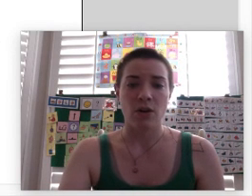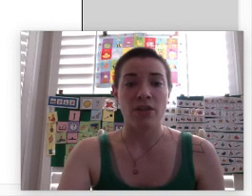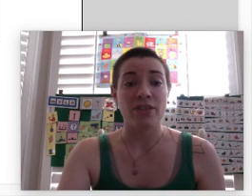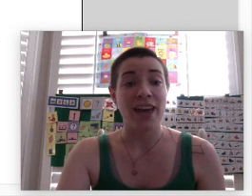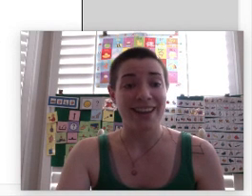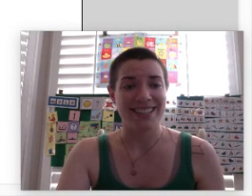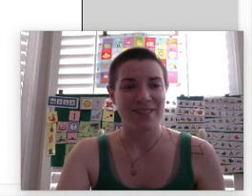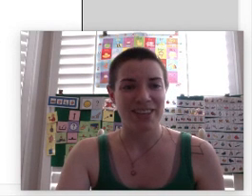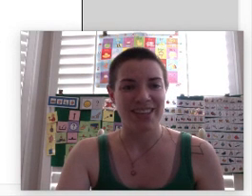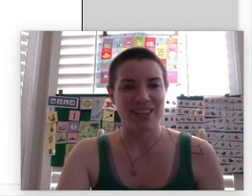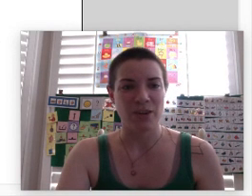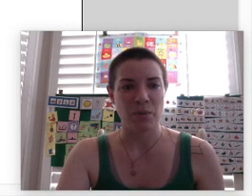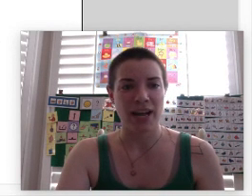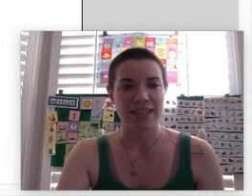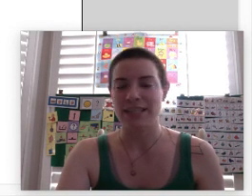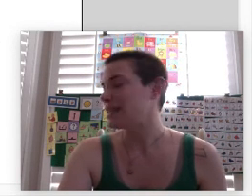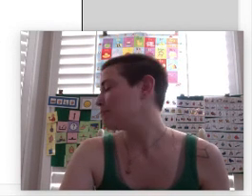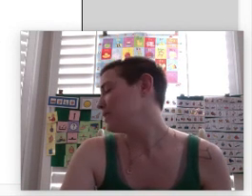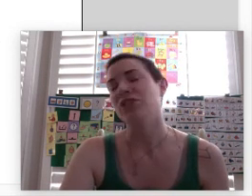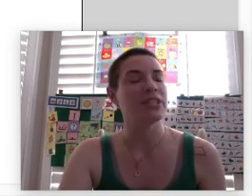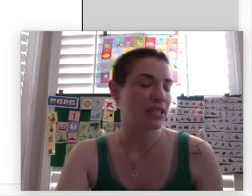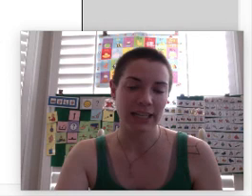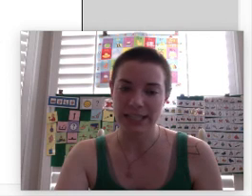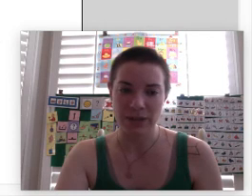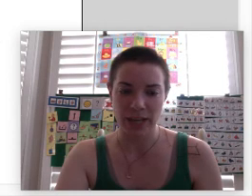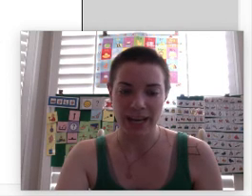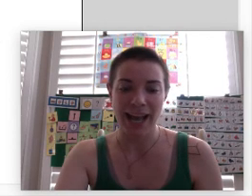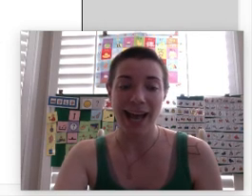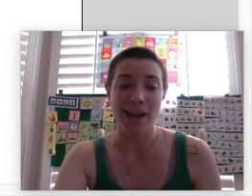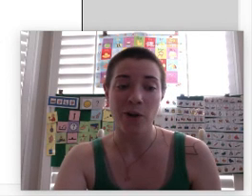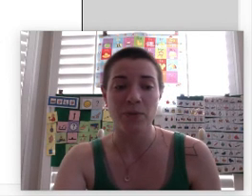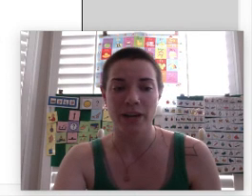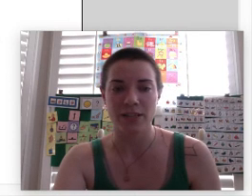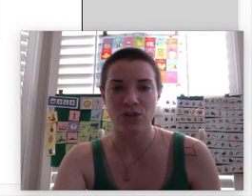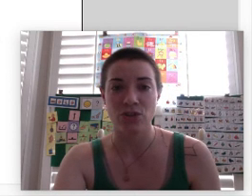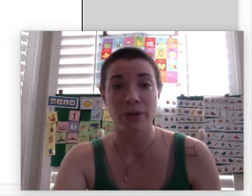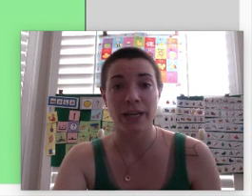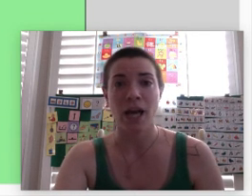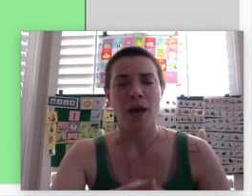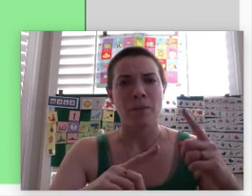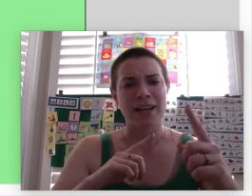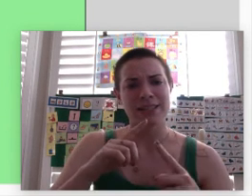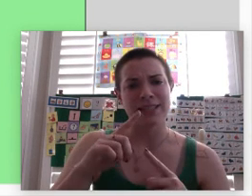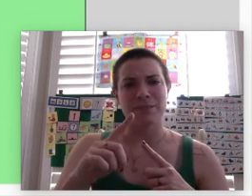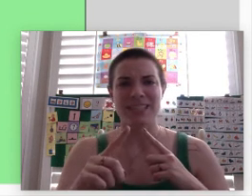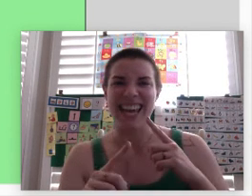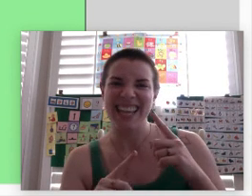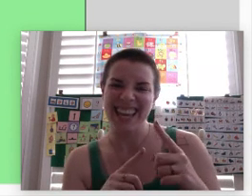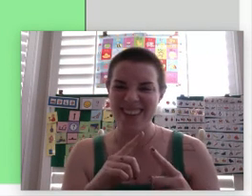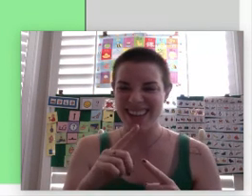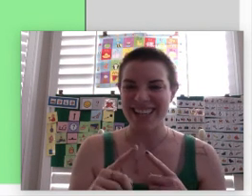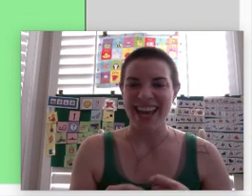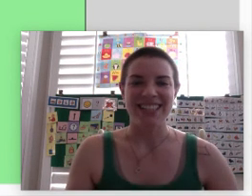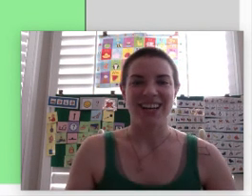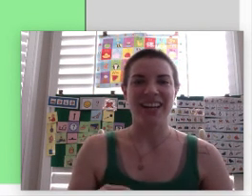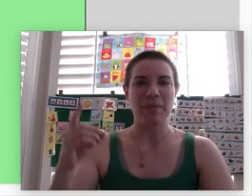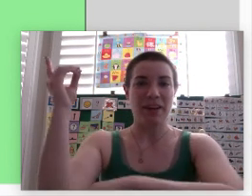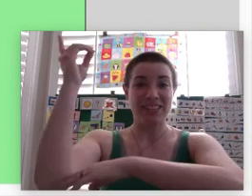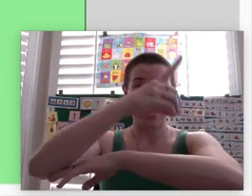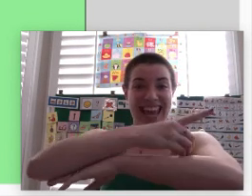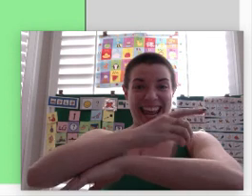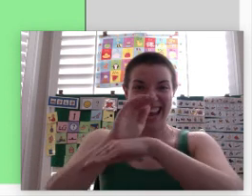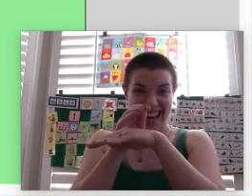So that is something that you can practice as much or as little as you like. I hope you guys enjoy practicing some sign language and